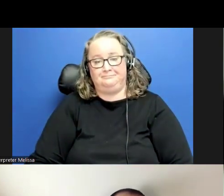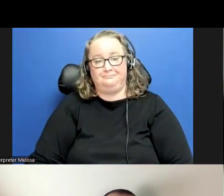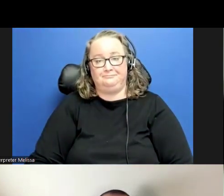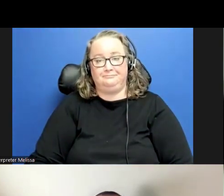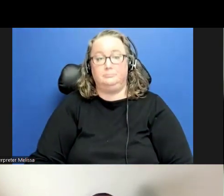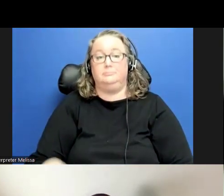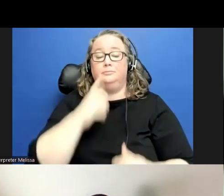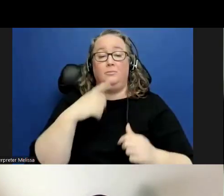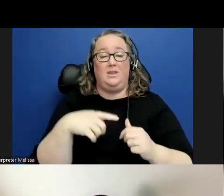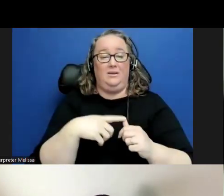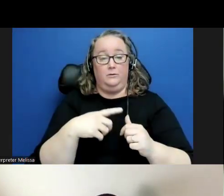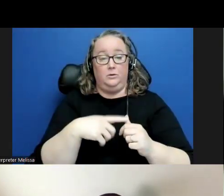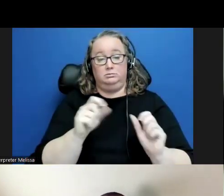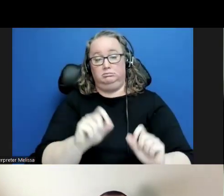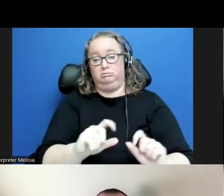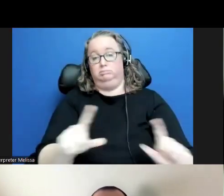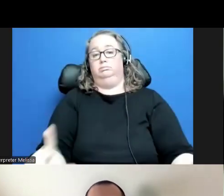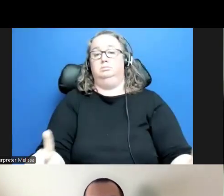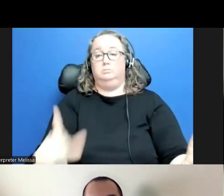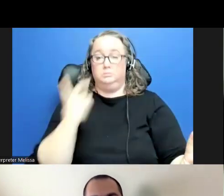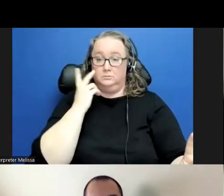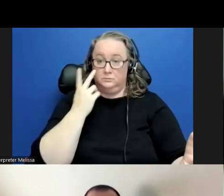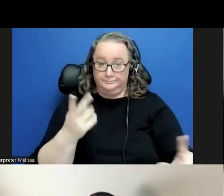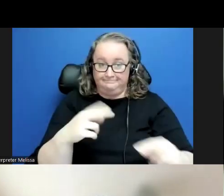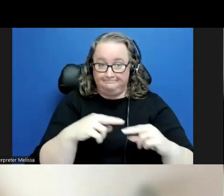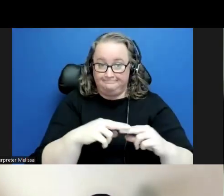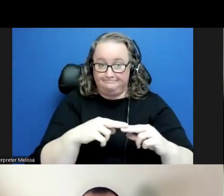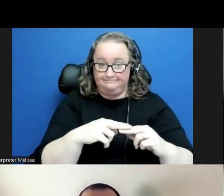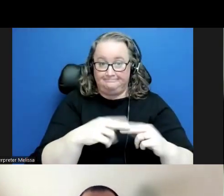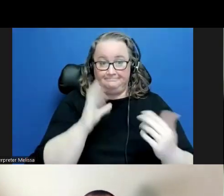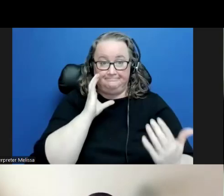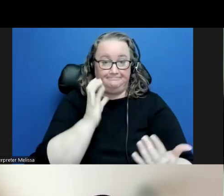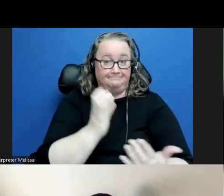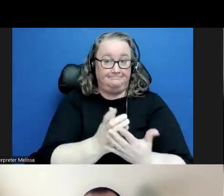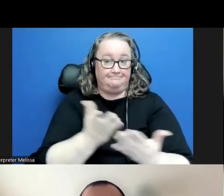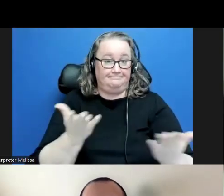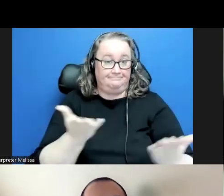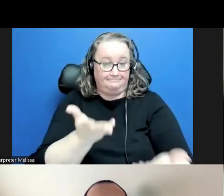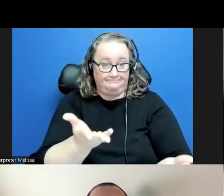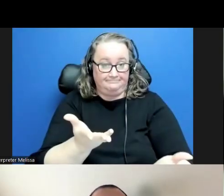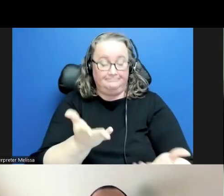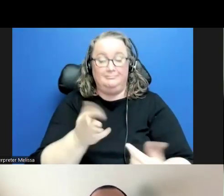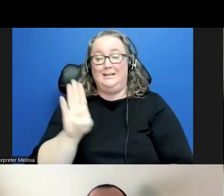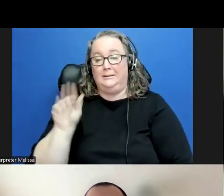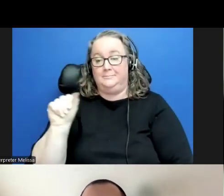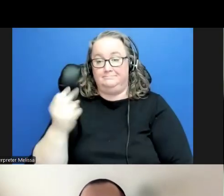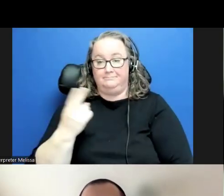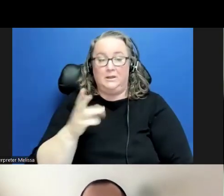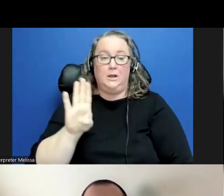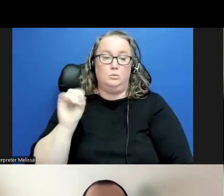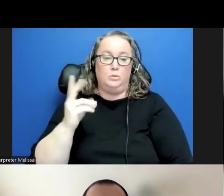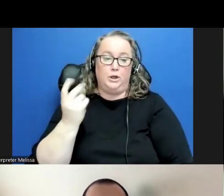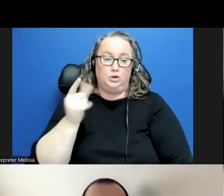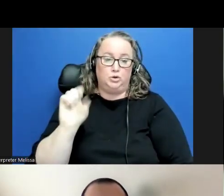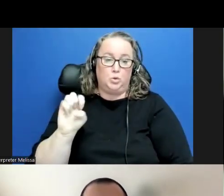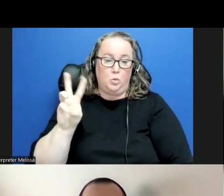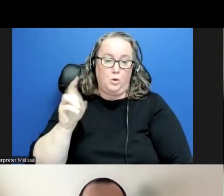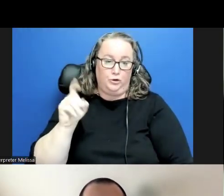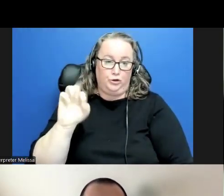The first slide that appears is a photo of Bridgewater State Hospital's